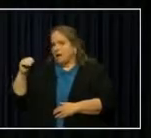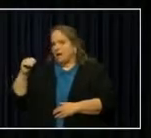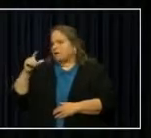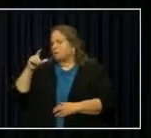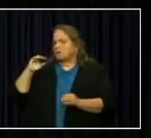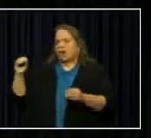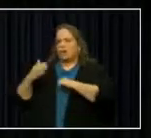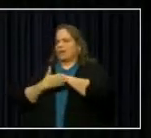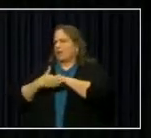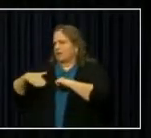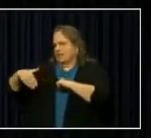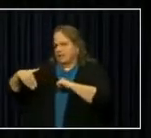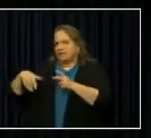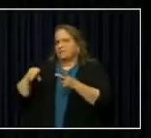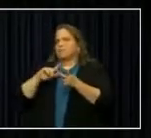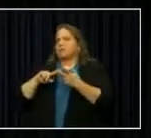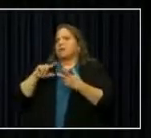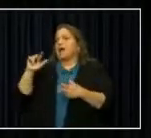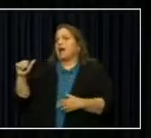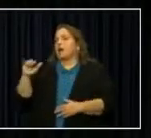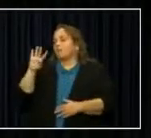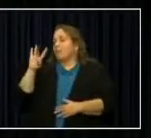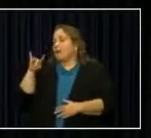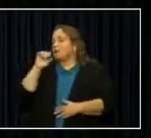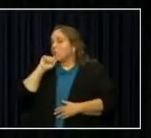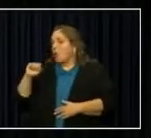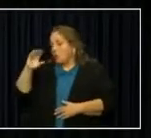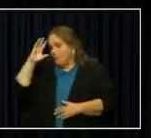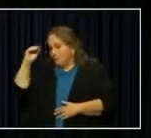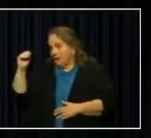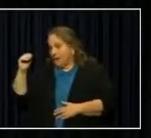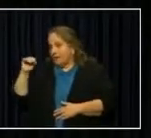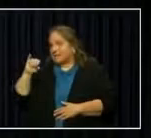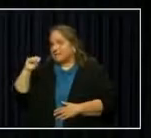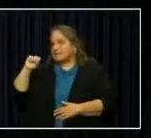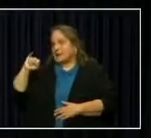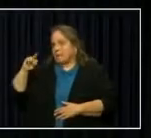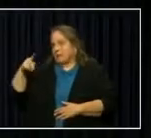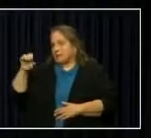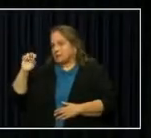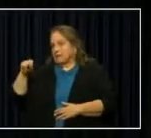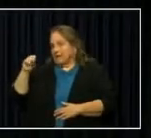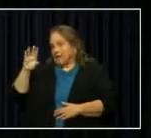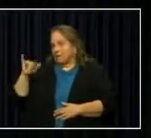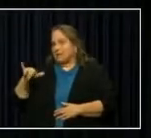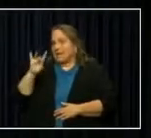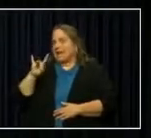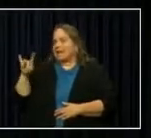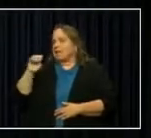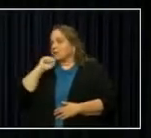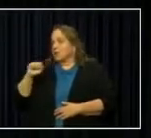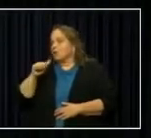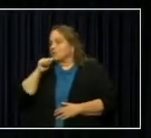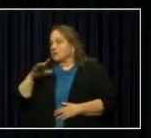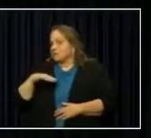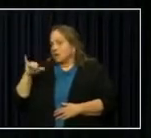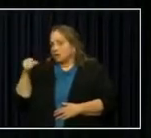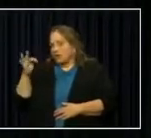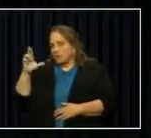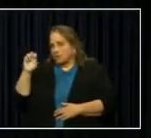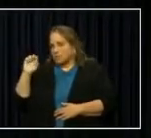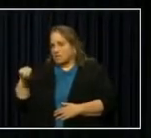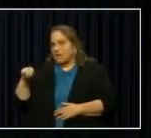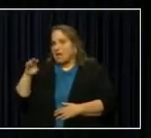have a county on at the moment, a 48-year-old male in Simpson County, an 88-year-old female in